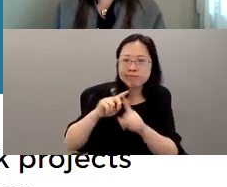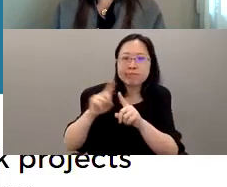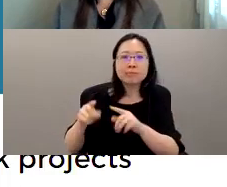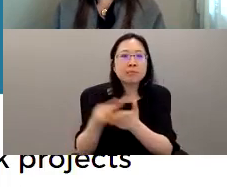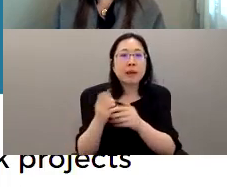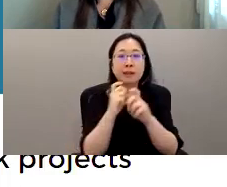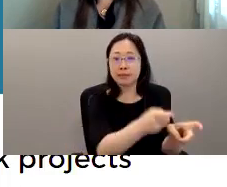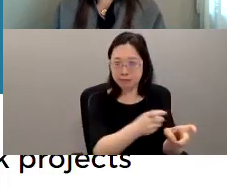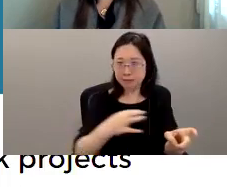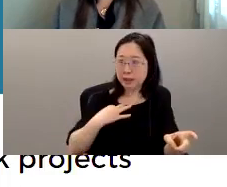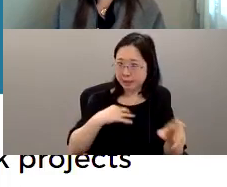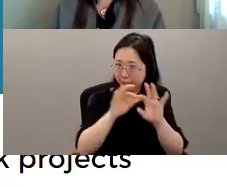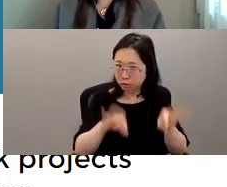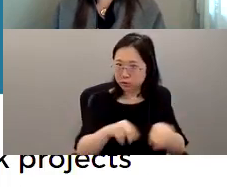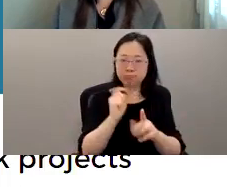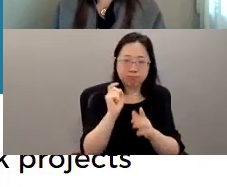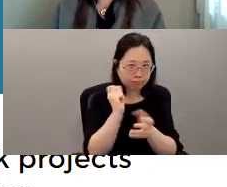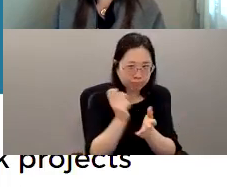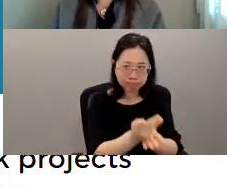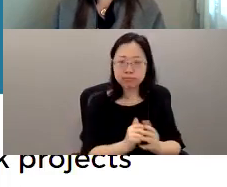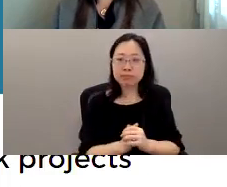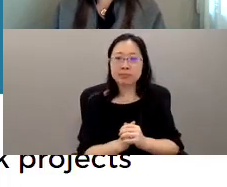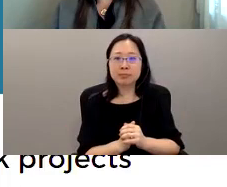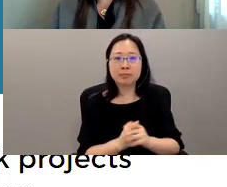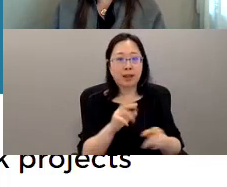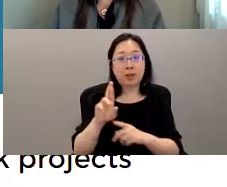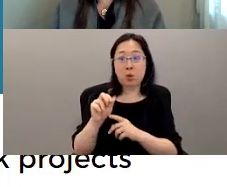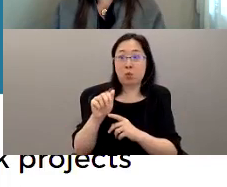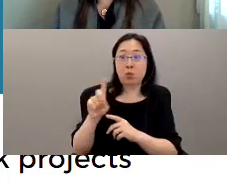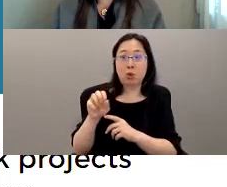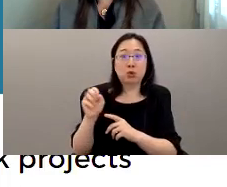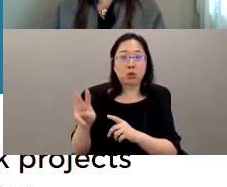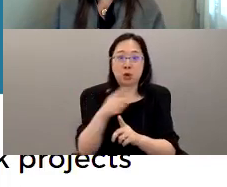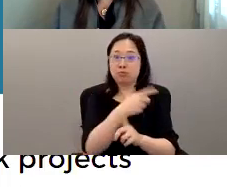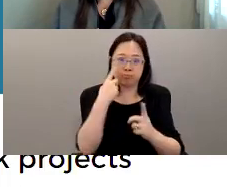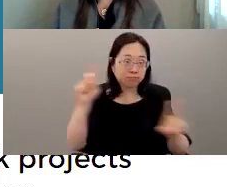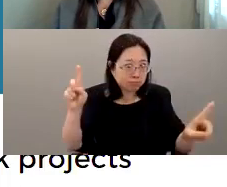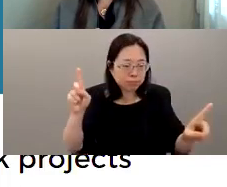well received. Susan was there for each one of them.